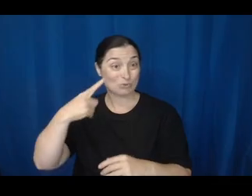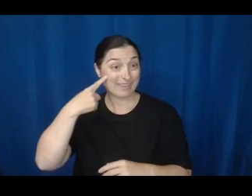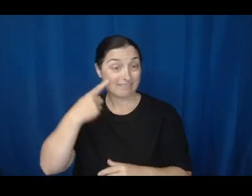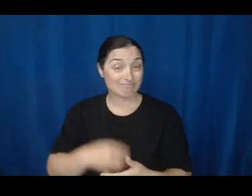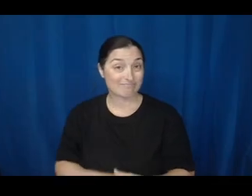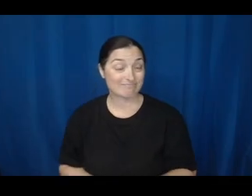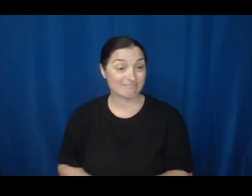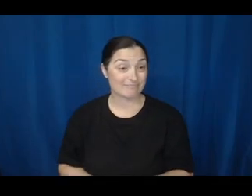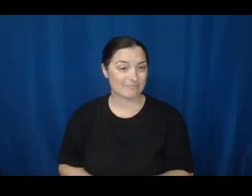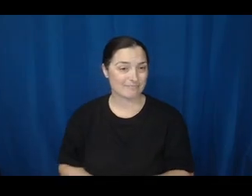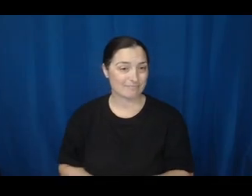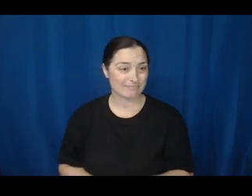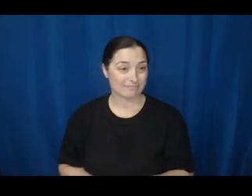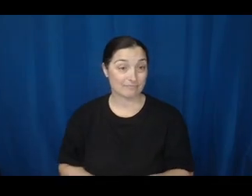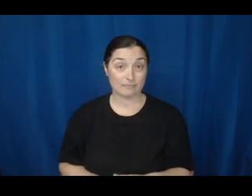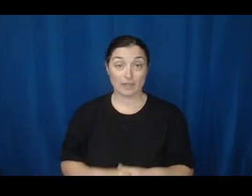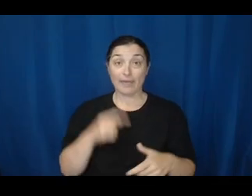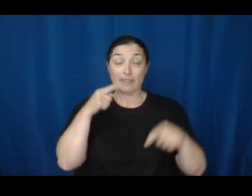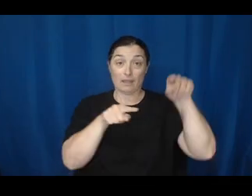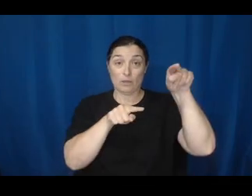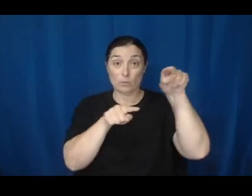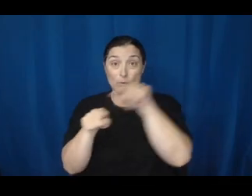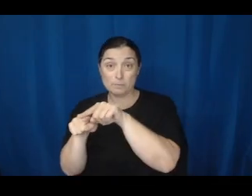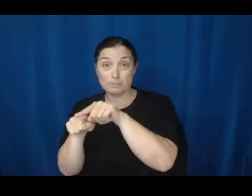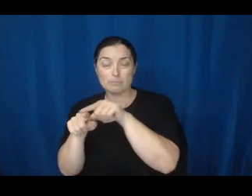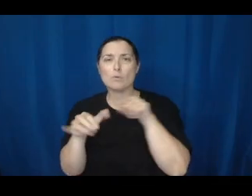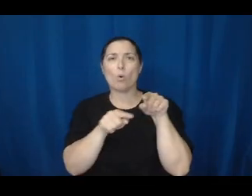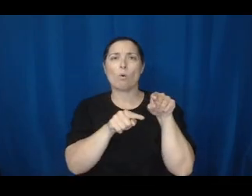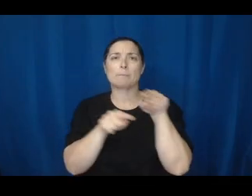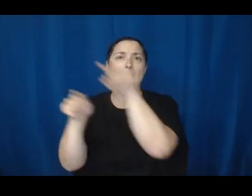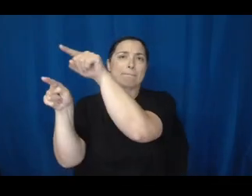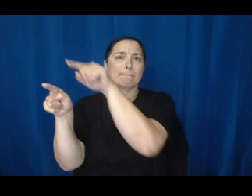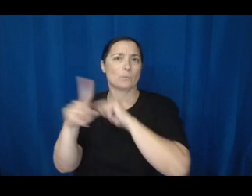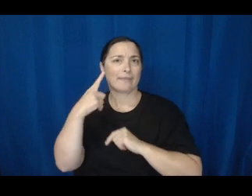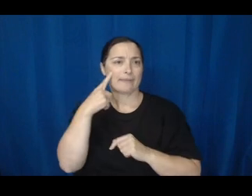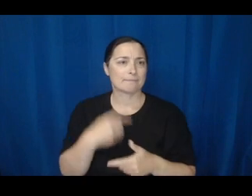Does the gap go narrower? Does it remain the same? Or get wider?